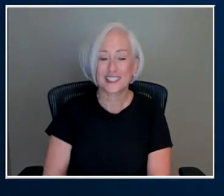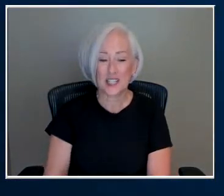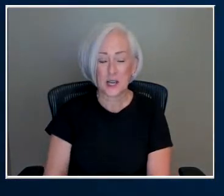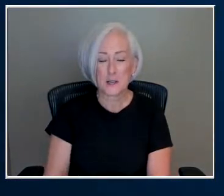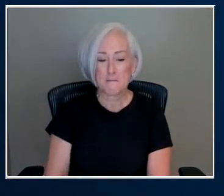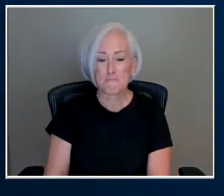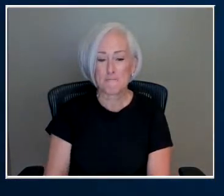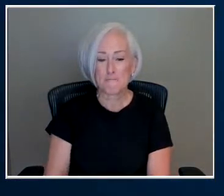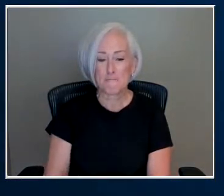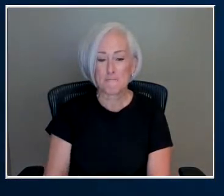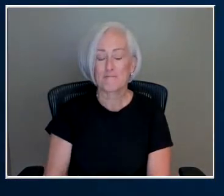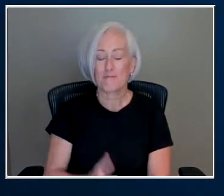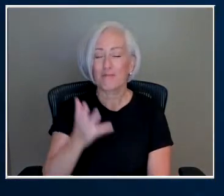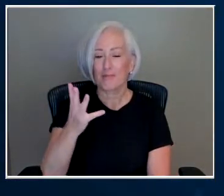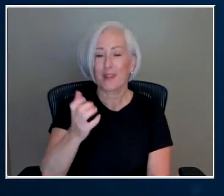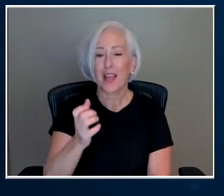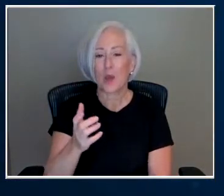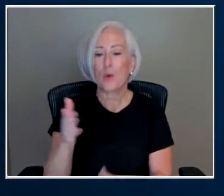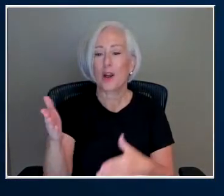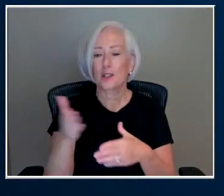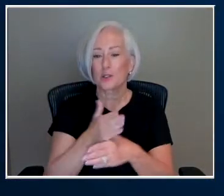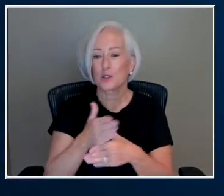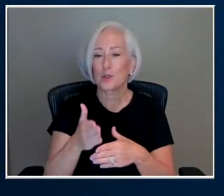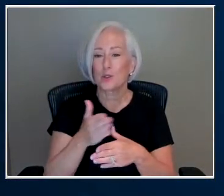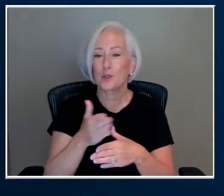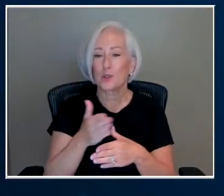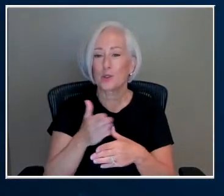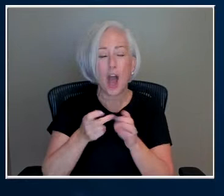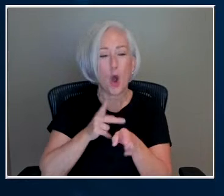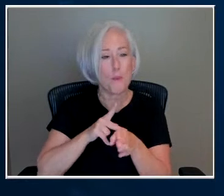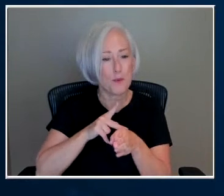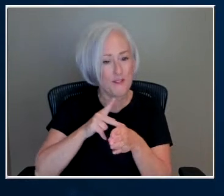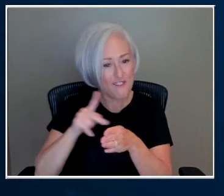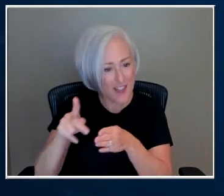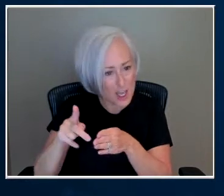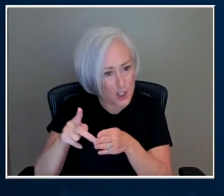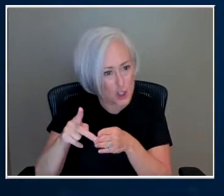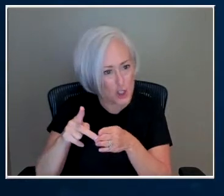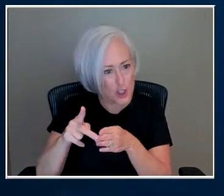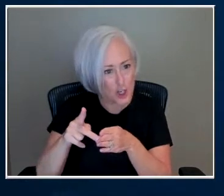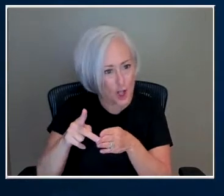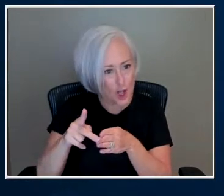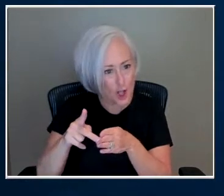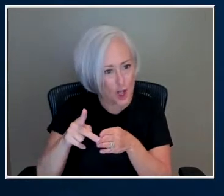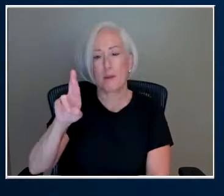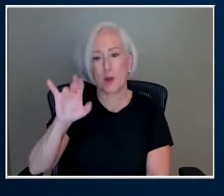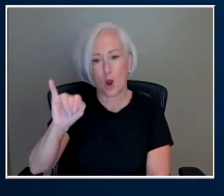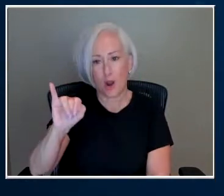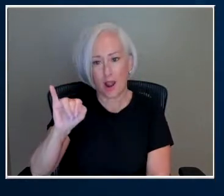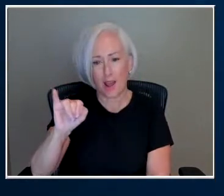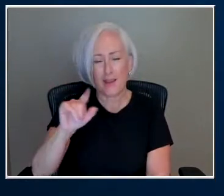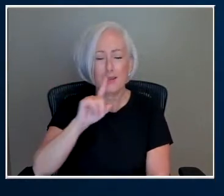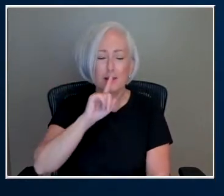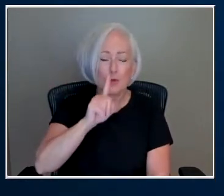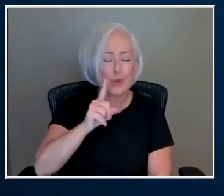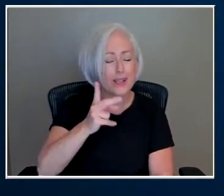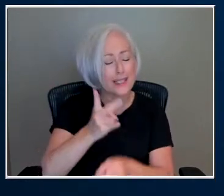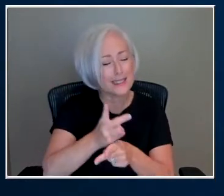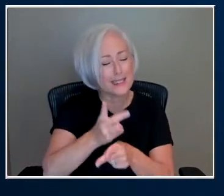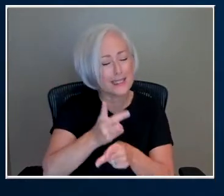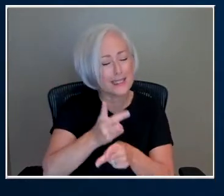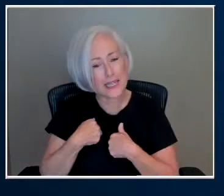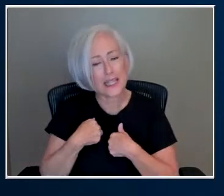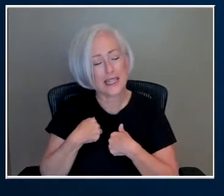I want to share how professional they are in the MRI and how kind they take care of you.